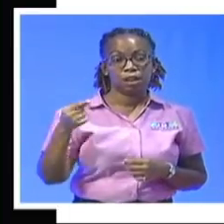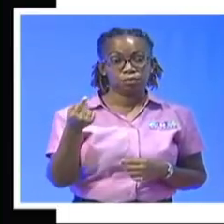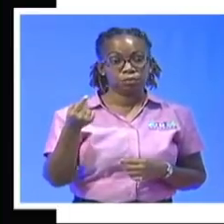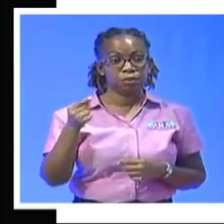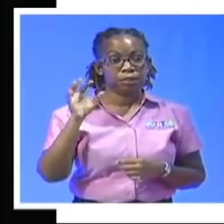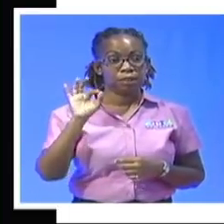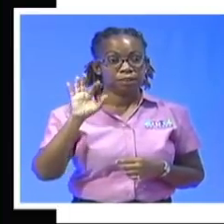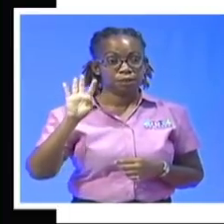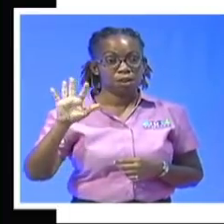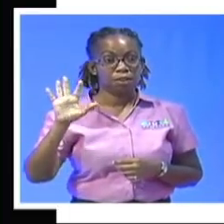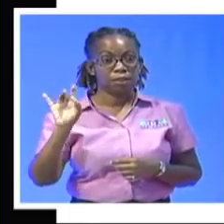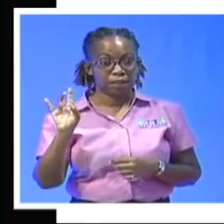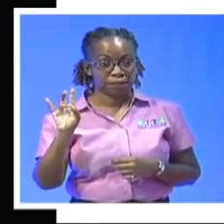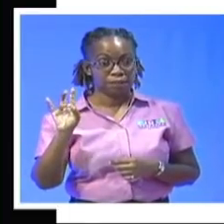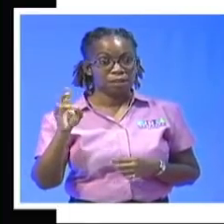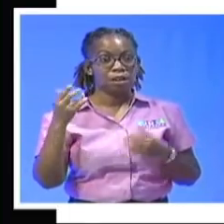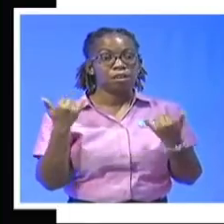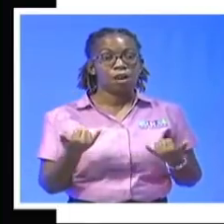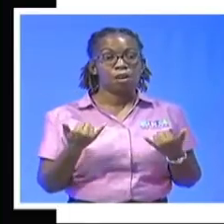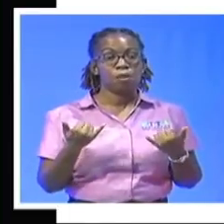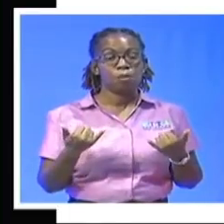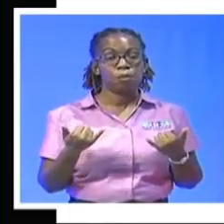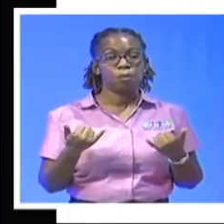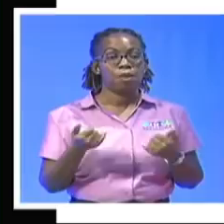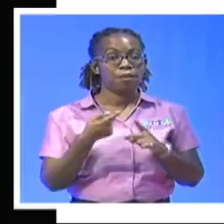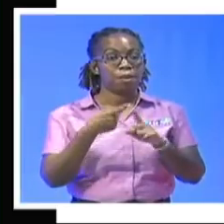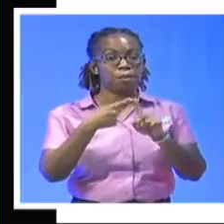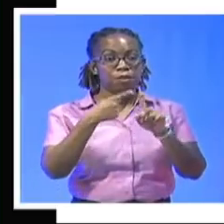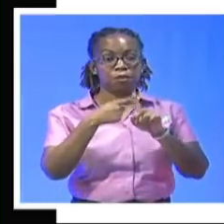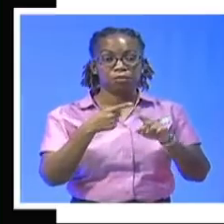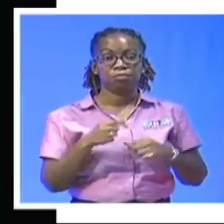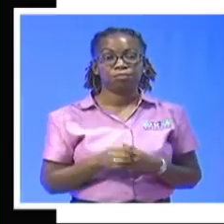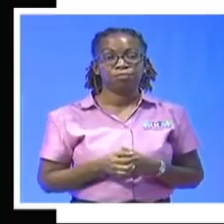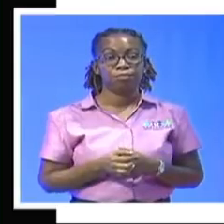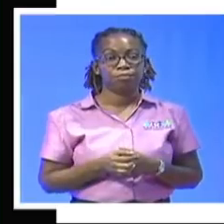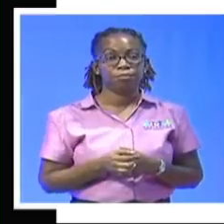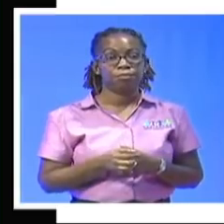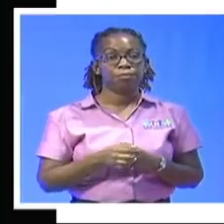8,947 total active positive cases, and we have had